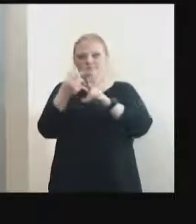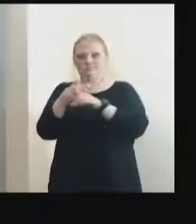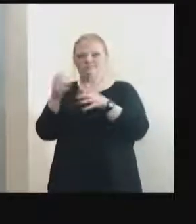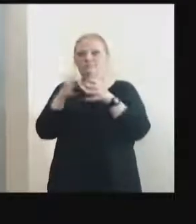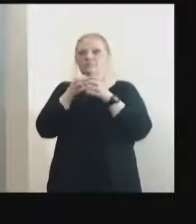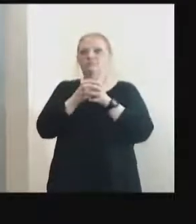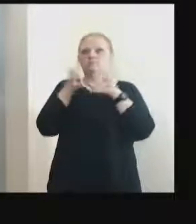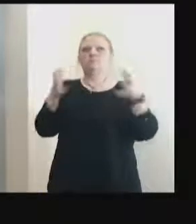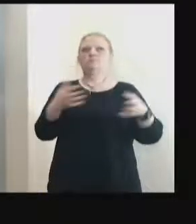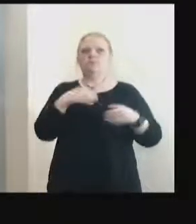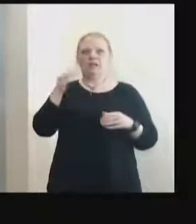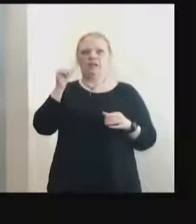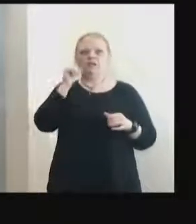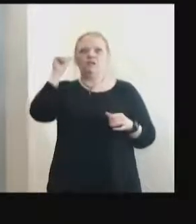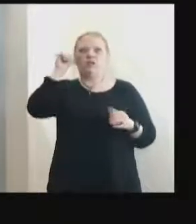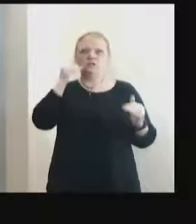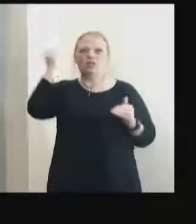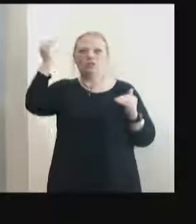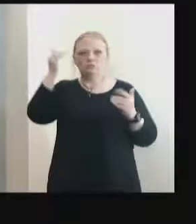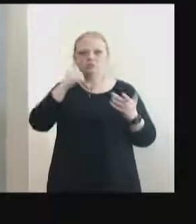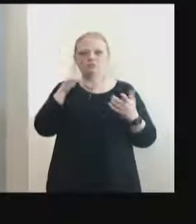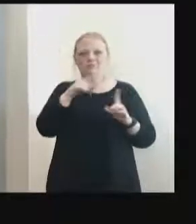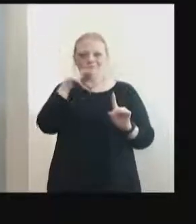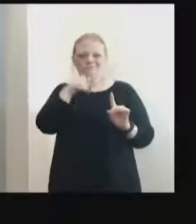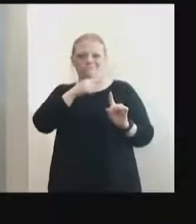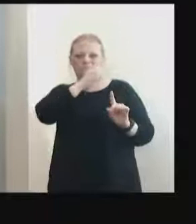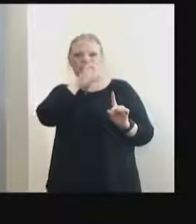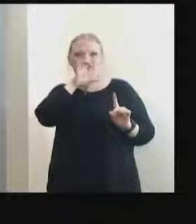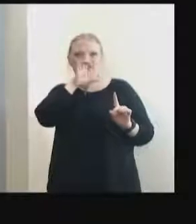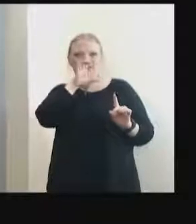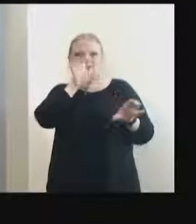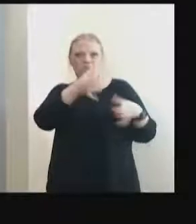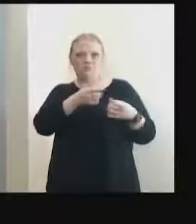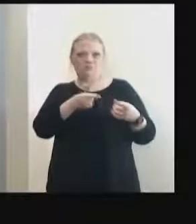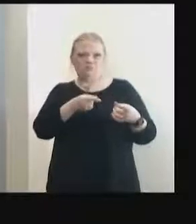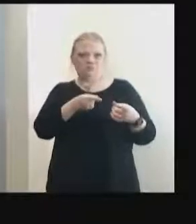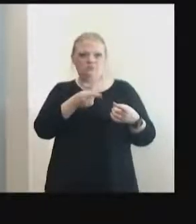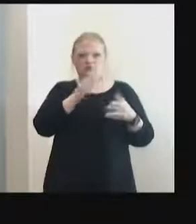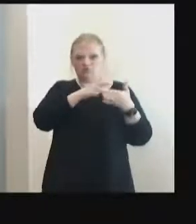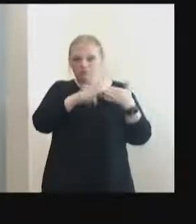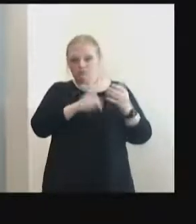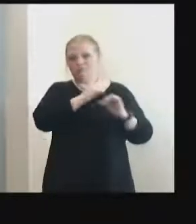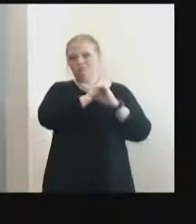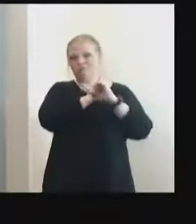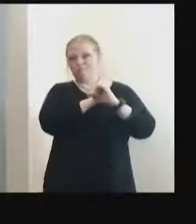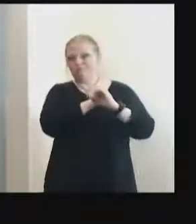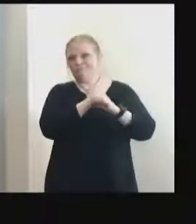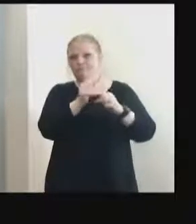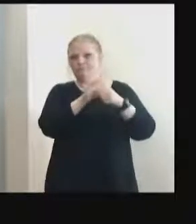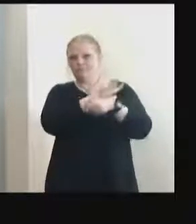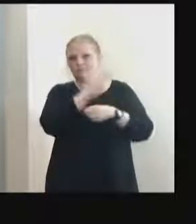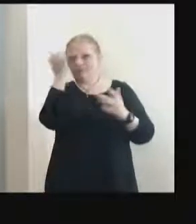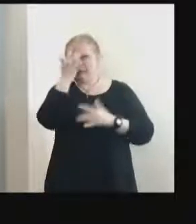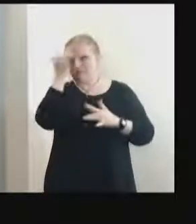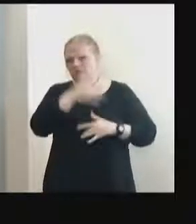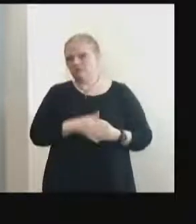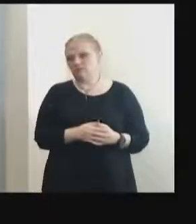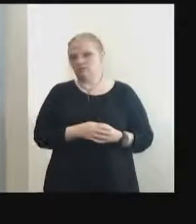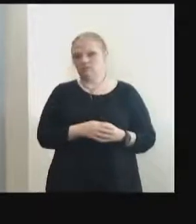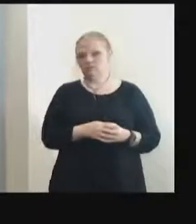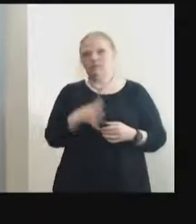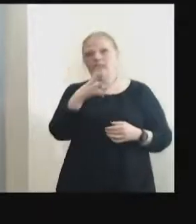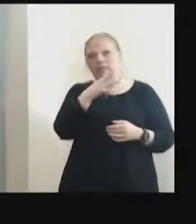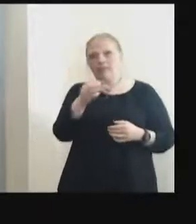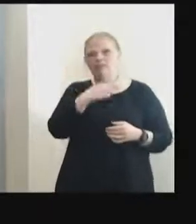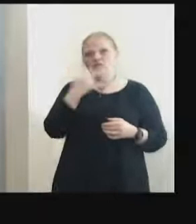adults, especially our senior population. And as a result, they have protection against COVID-19 illness,